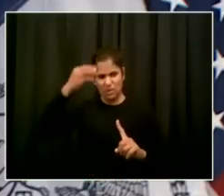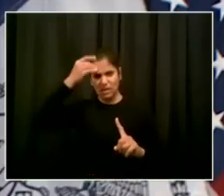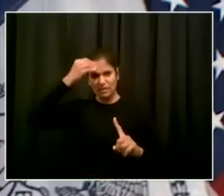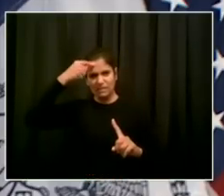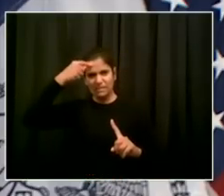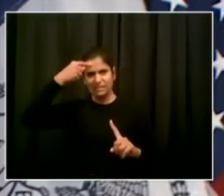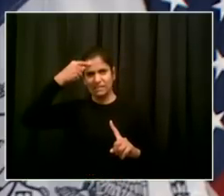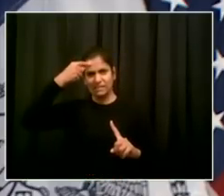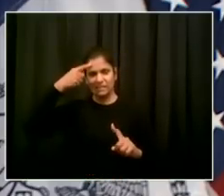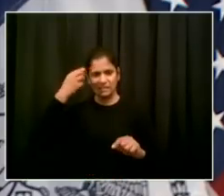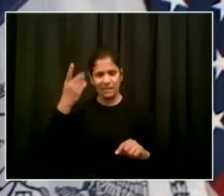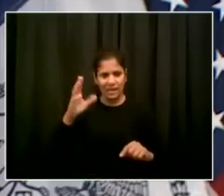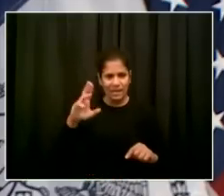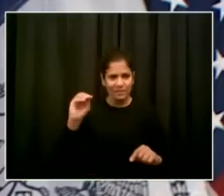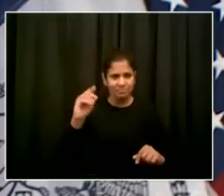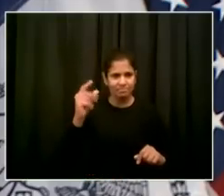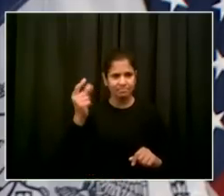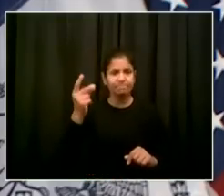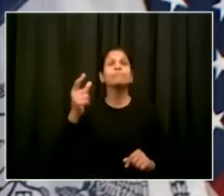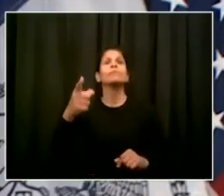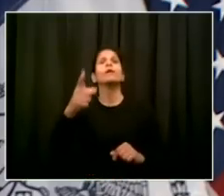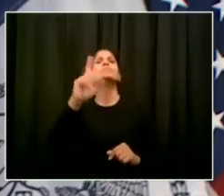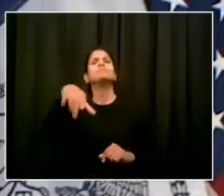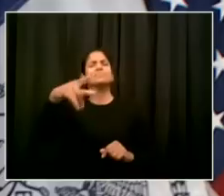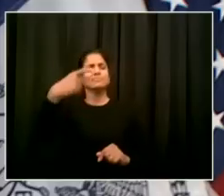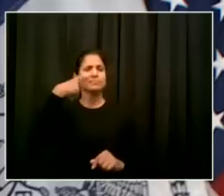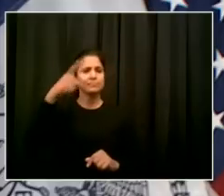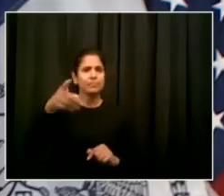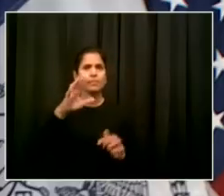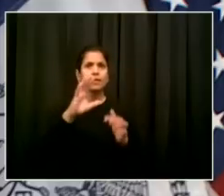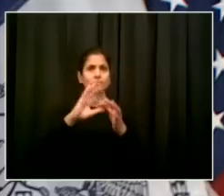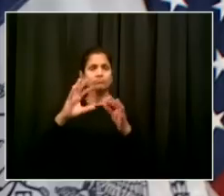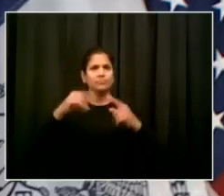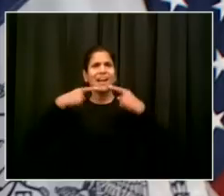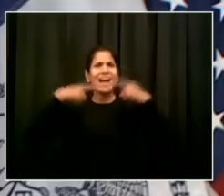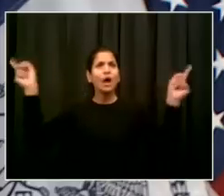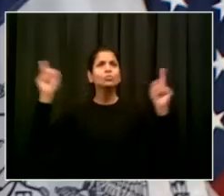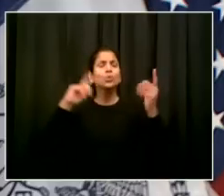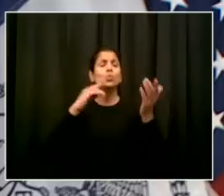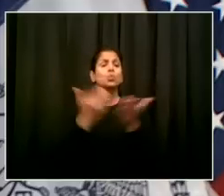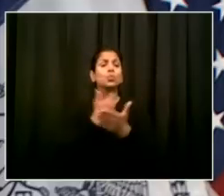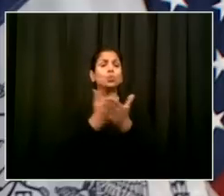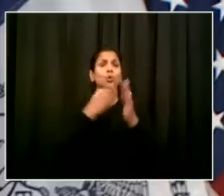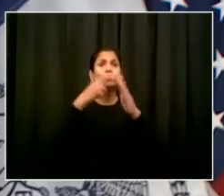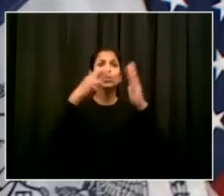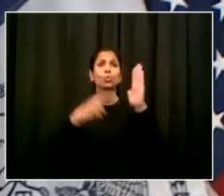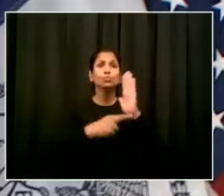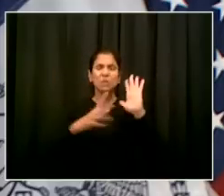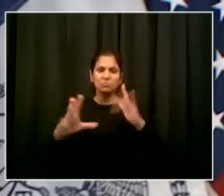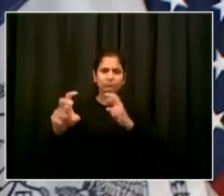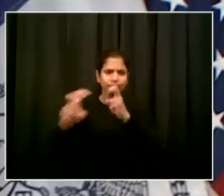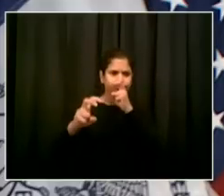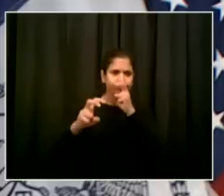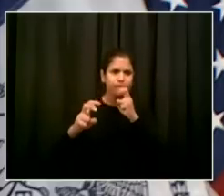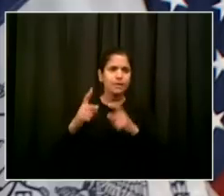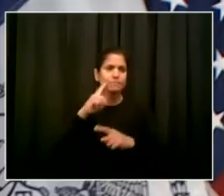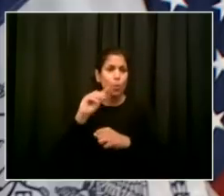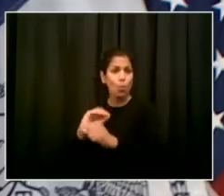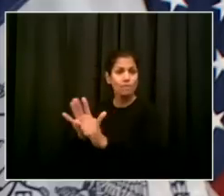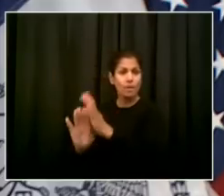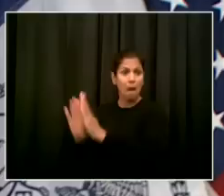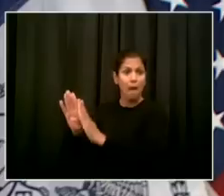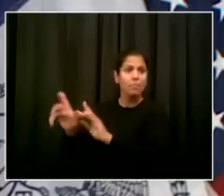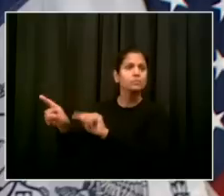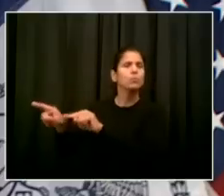restrictions in some of the places where they're being implemented, do you worry about